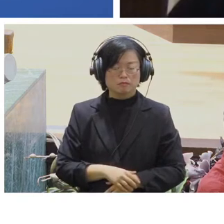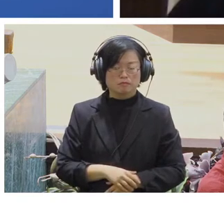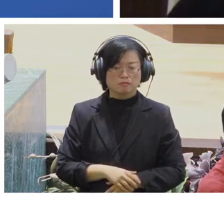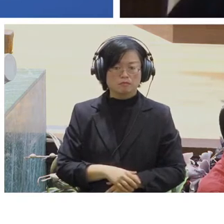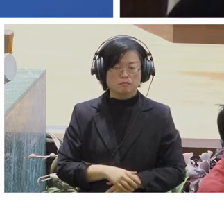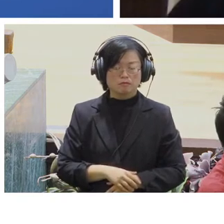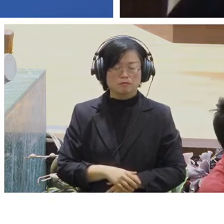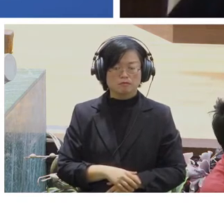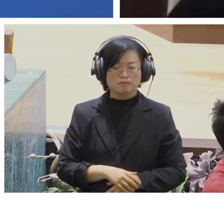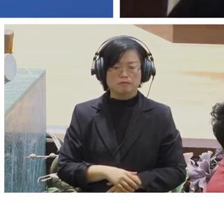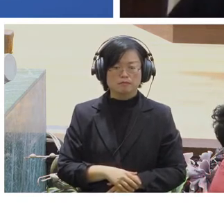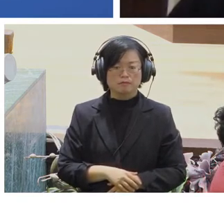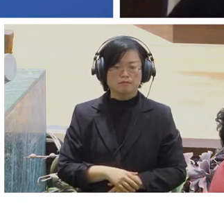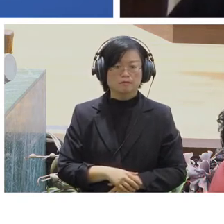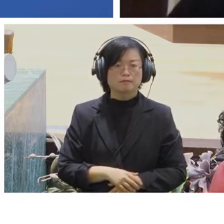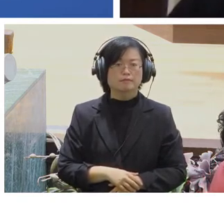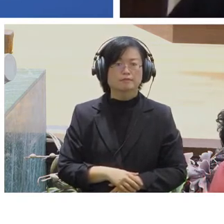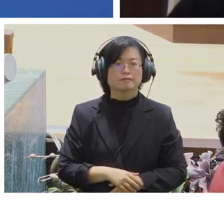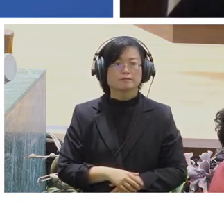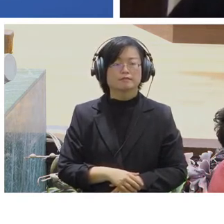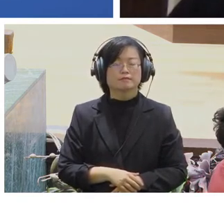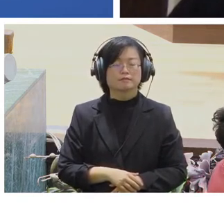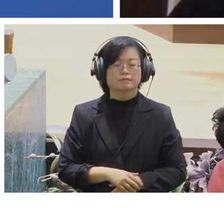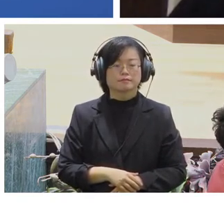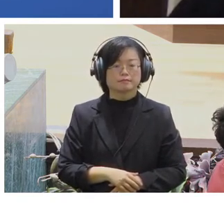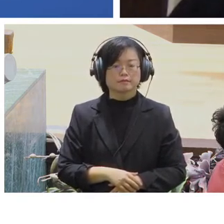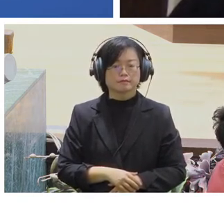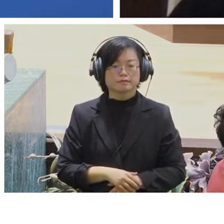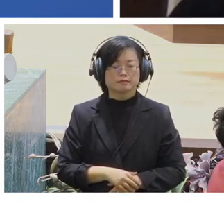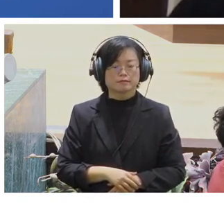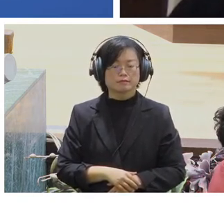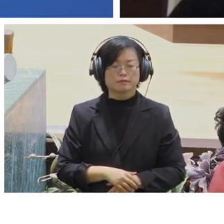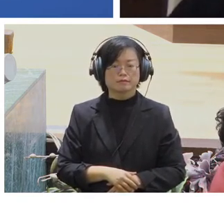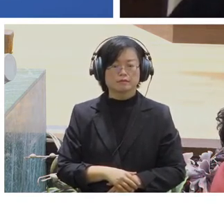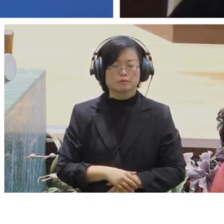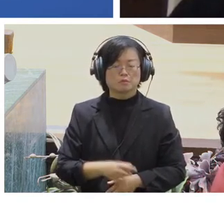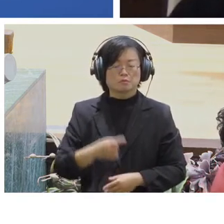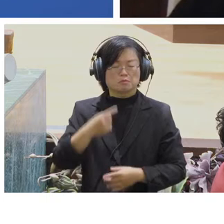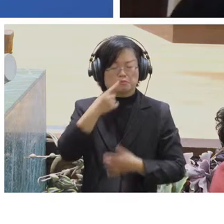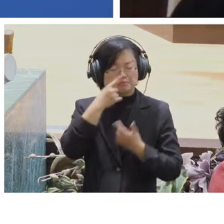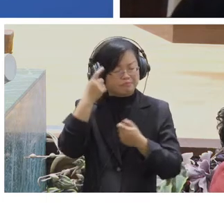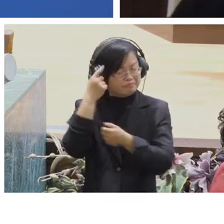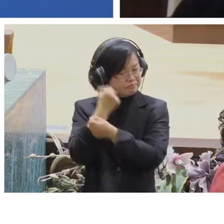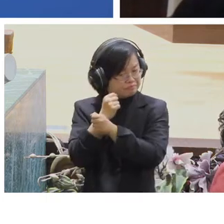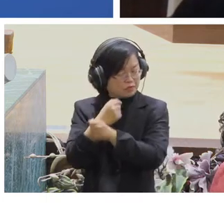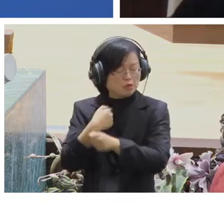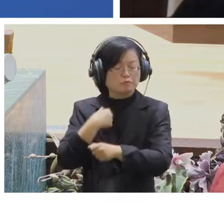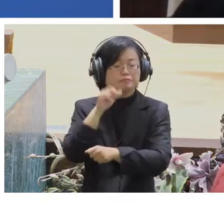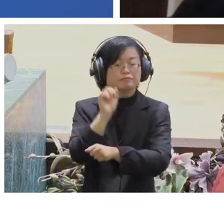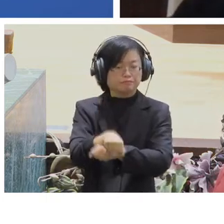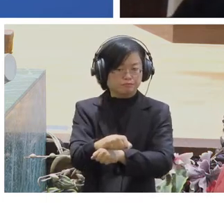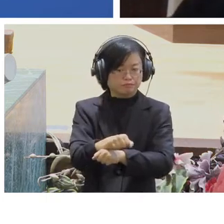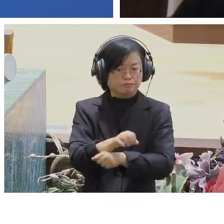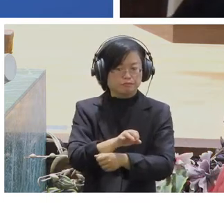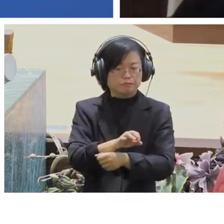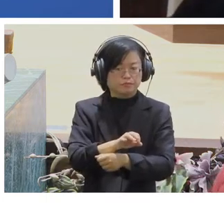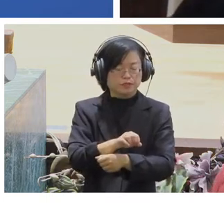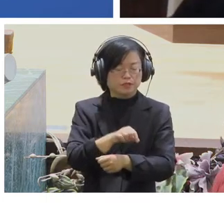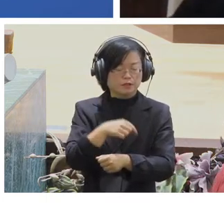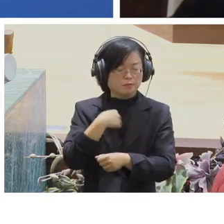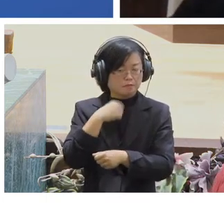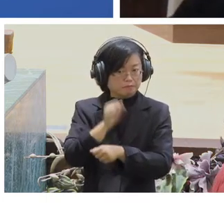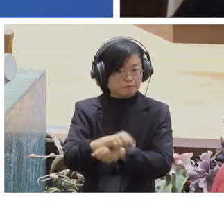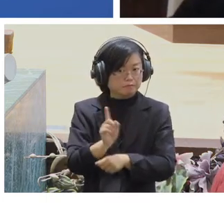are on our way to publish these in an open format as well. So I hope I've